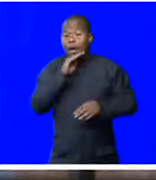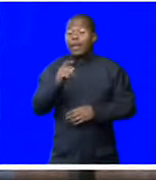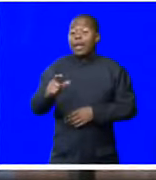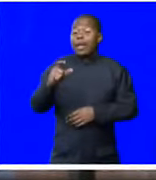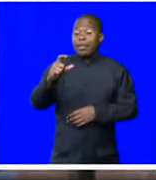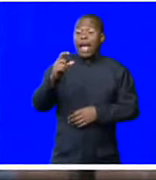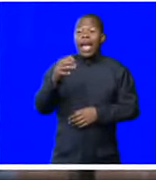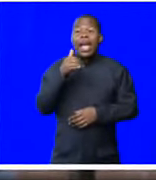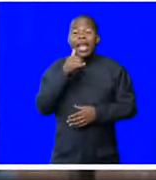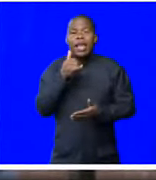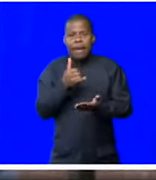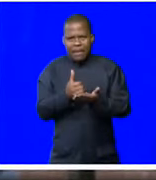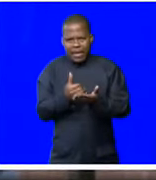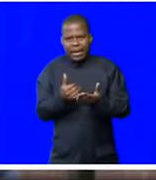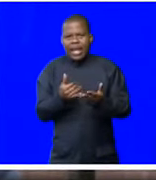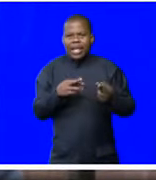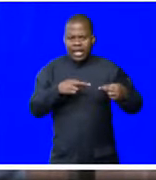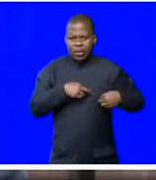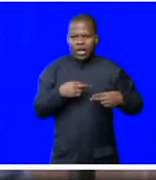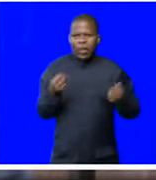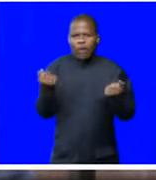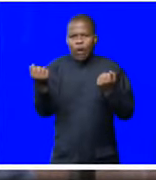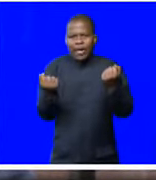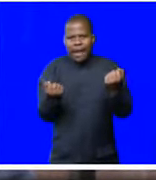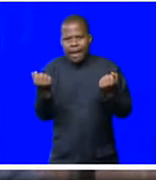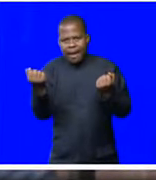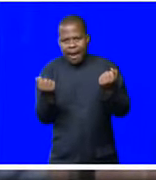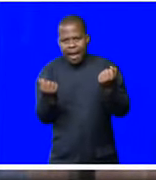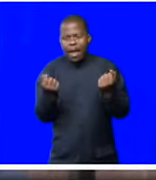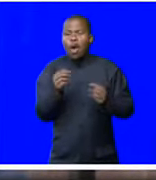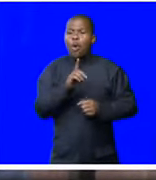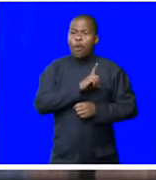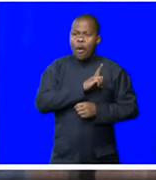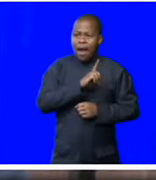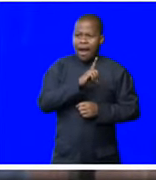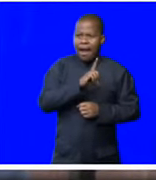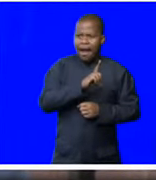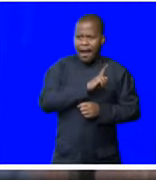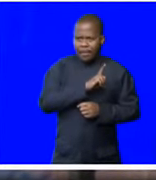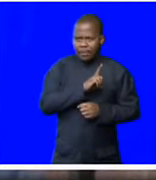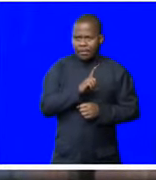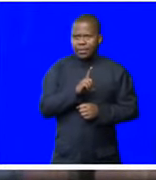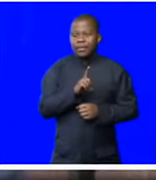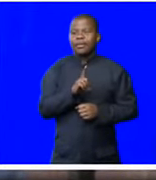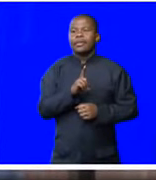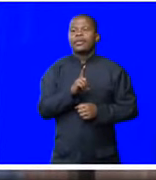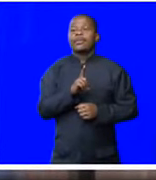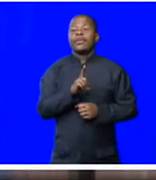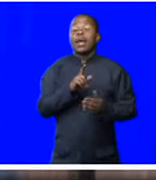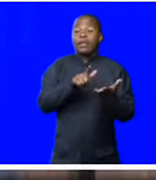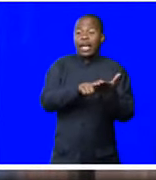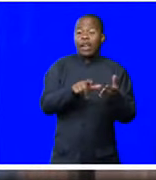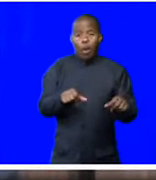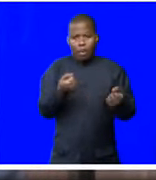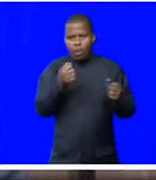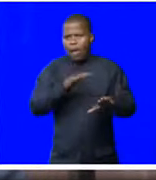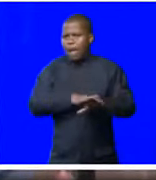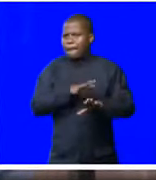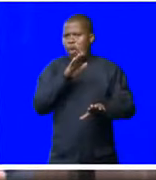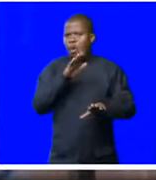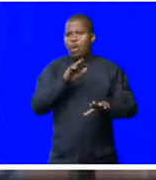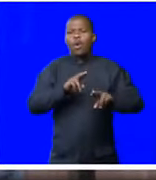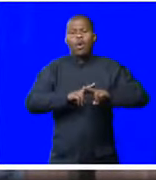Awusiye ukuthi unganiketwa le mvume lokuthi ngene emgwaqweni ngoba vele wena udelinquent, uphula nje imithetho